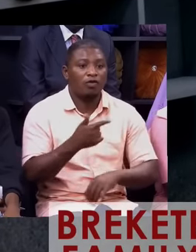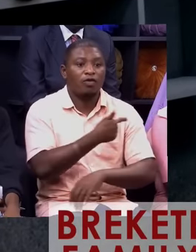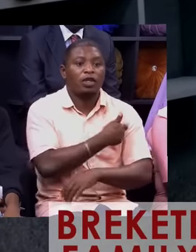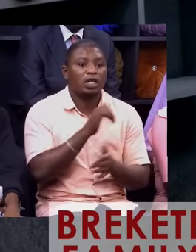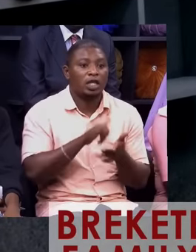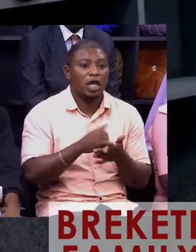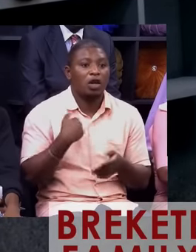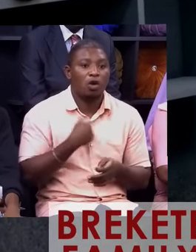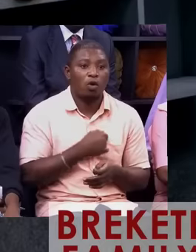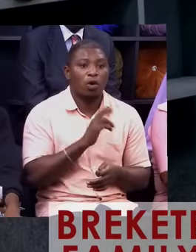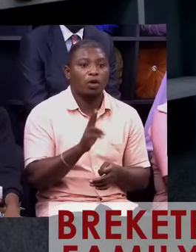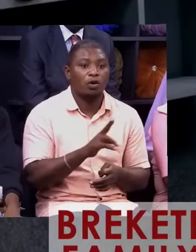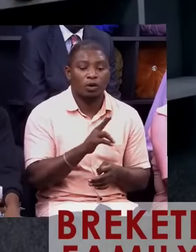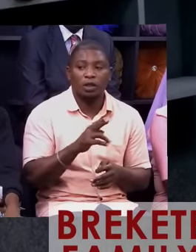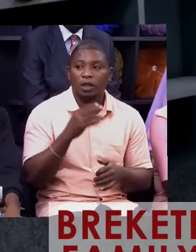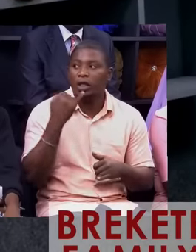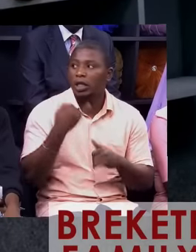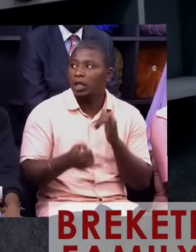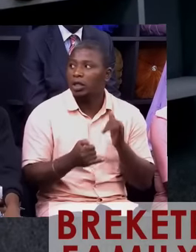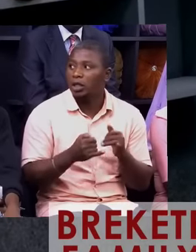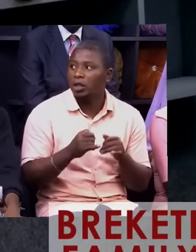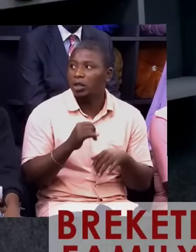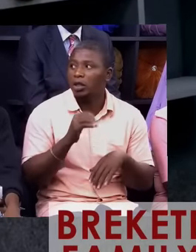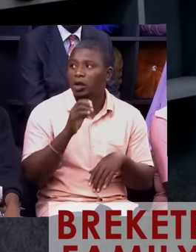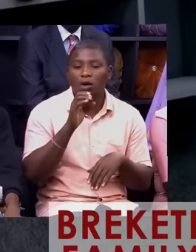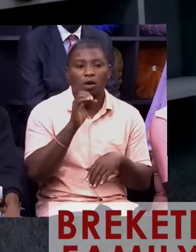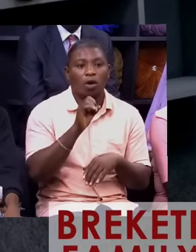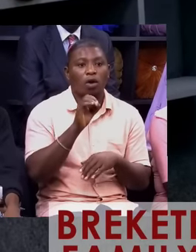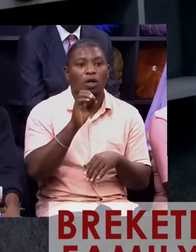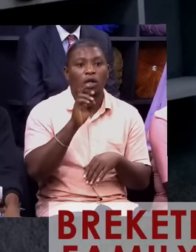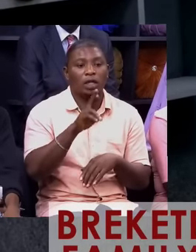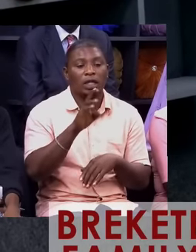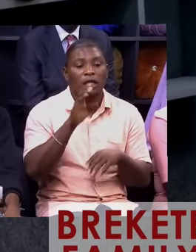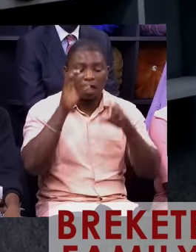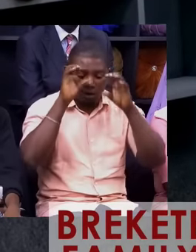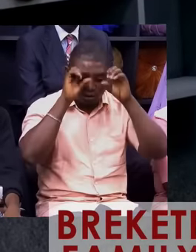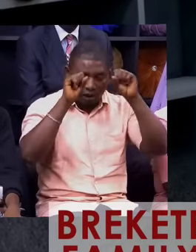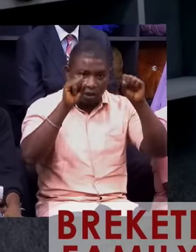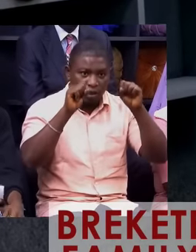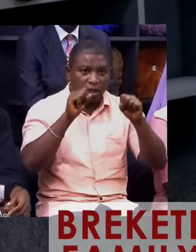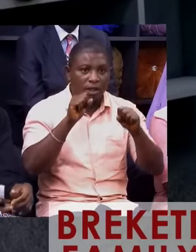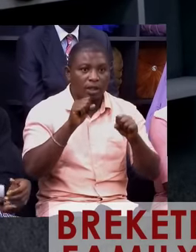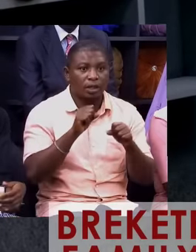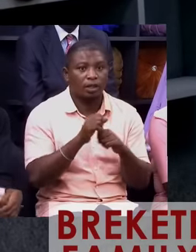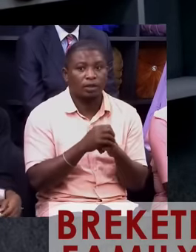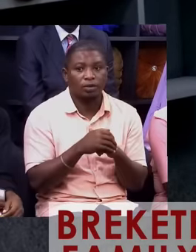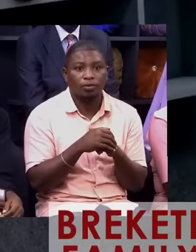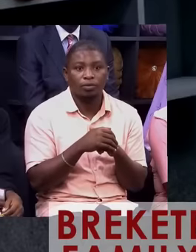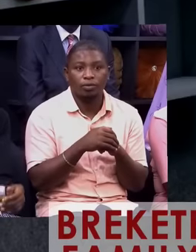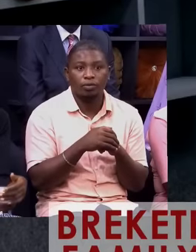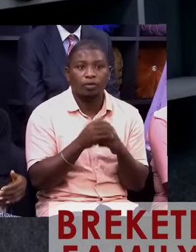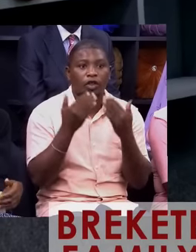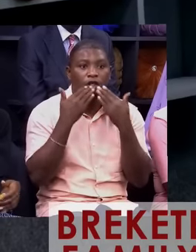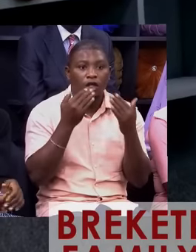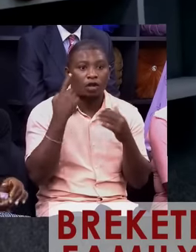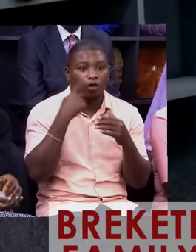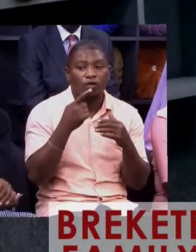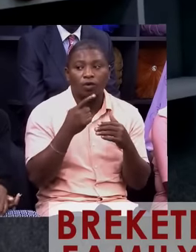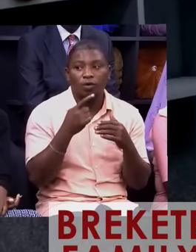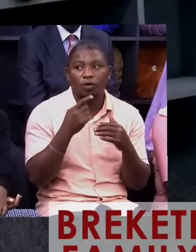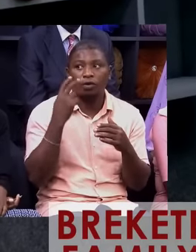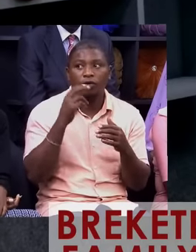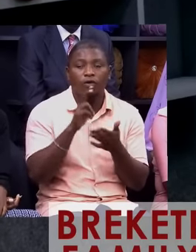lastly to mention president you see thank you for the video that